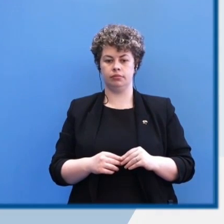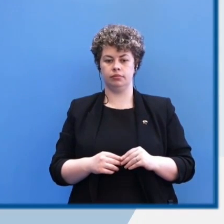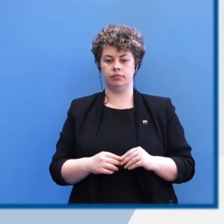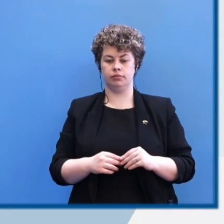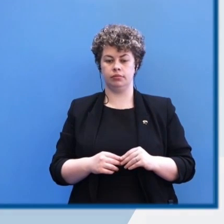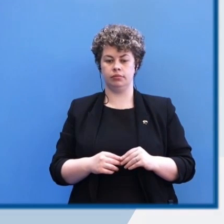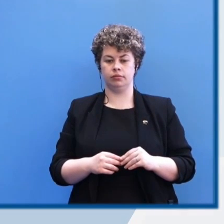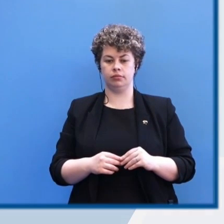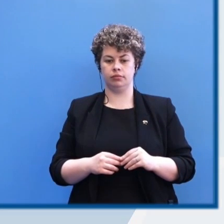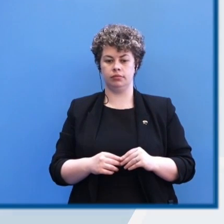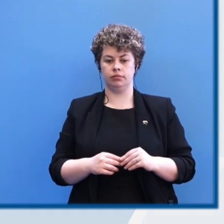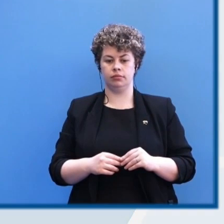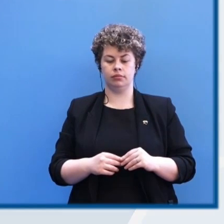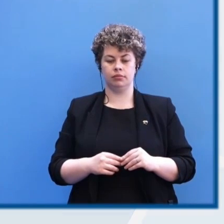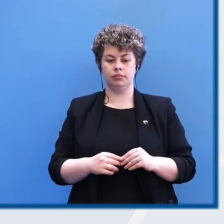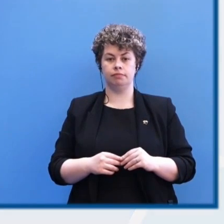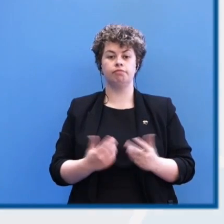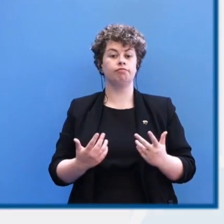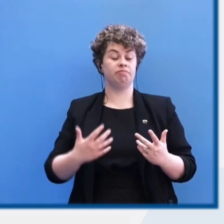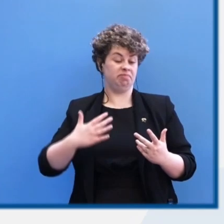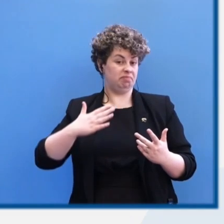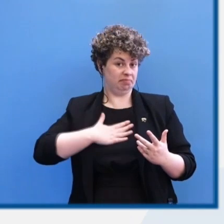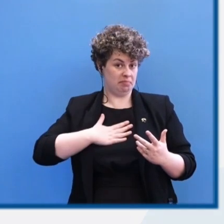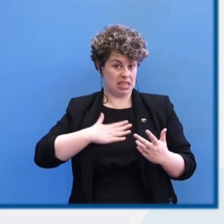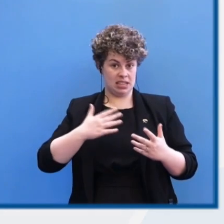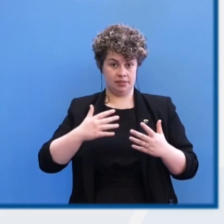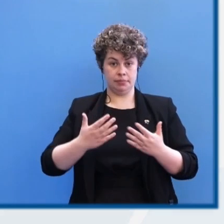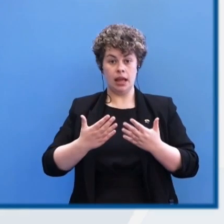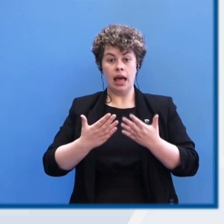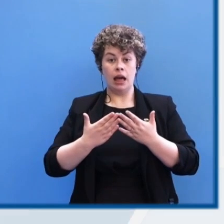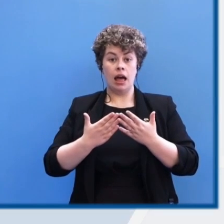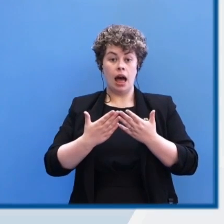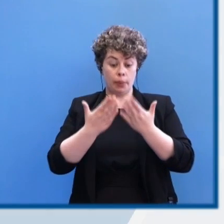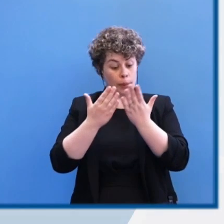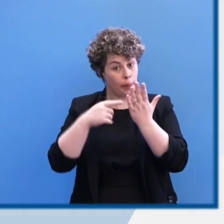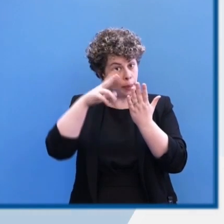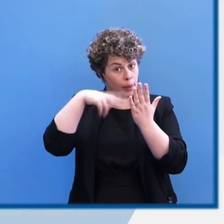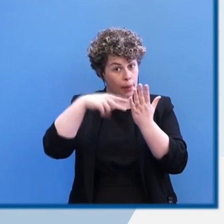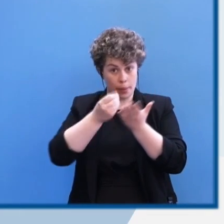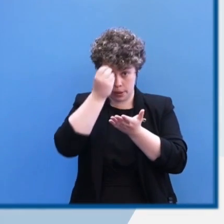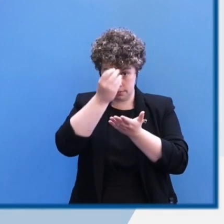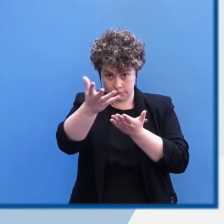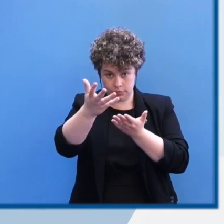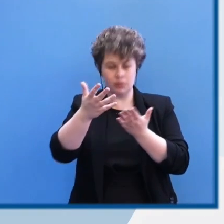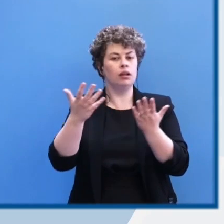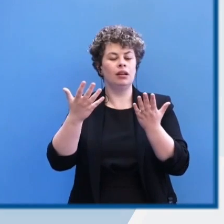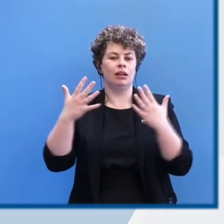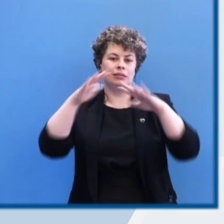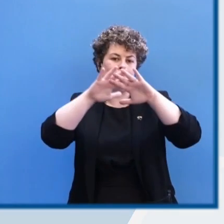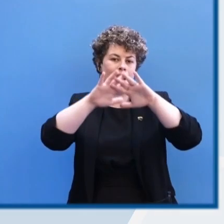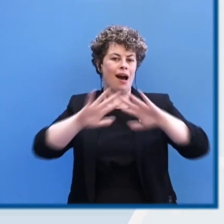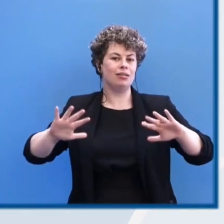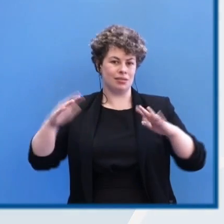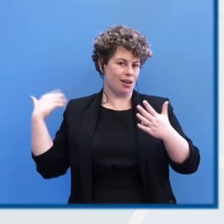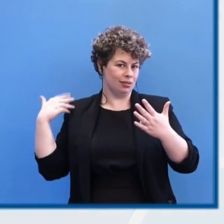The ASEAN experience that I have elaborated, through the experiences that the ASEAN, when it